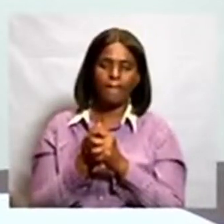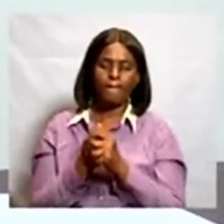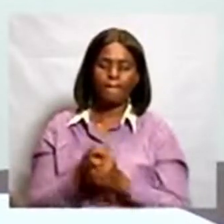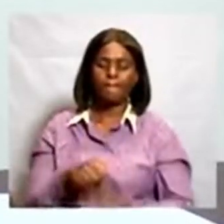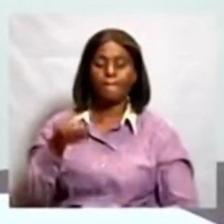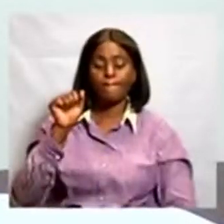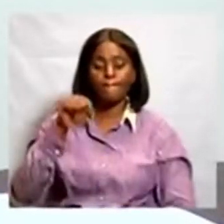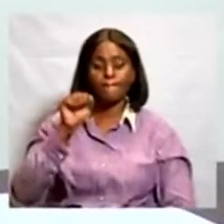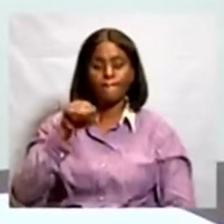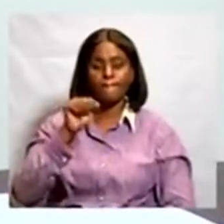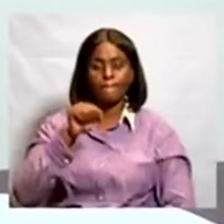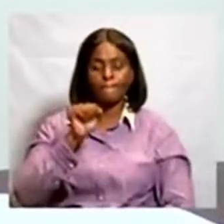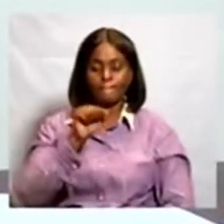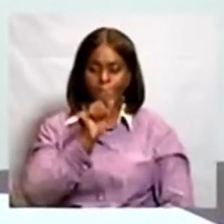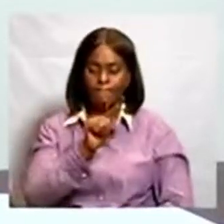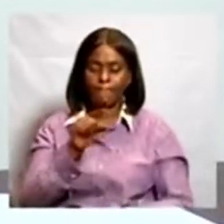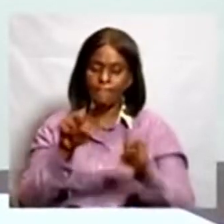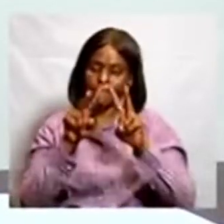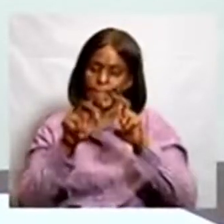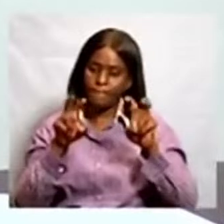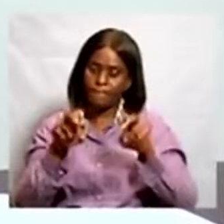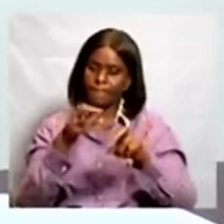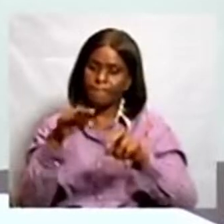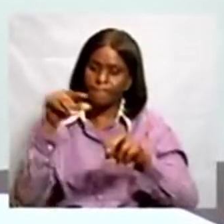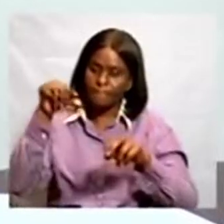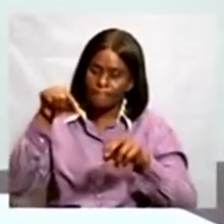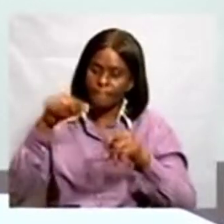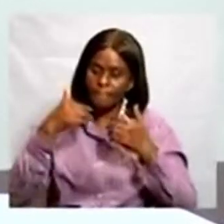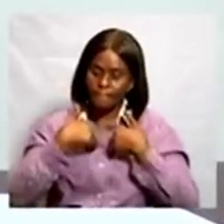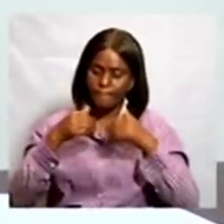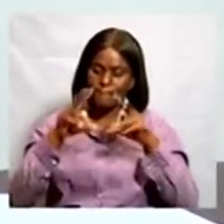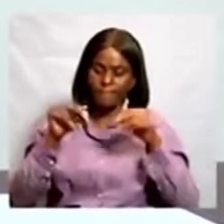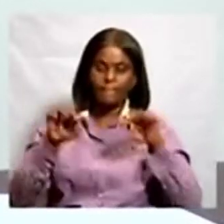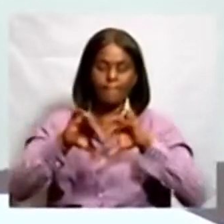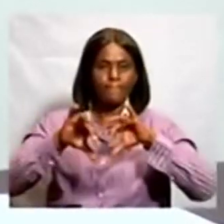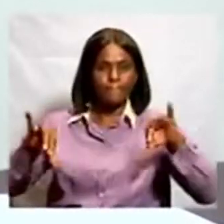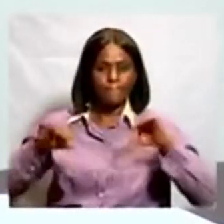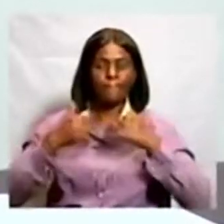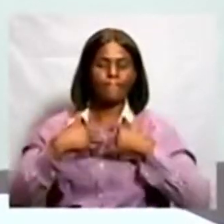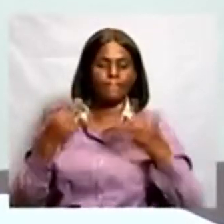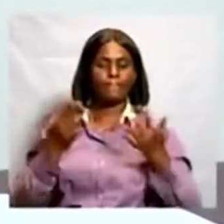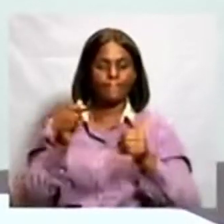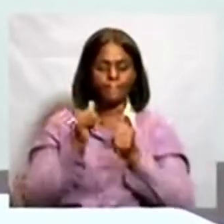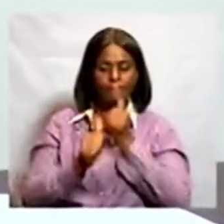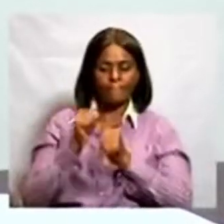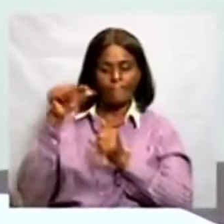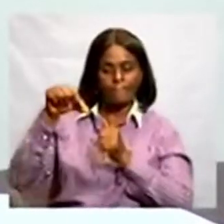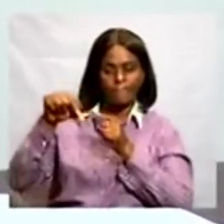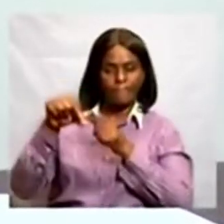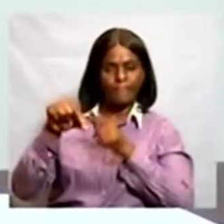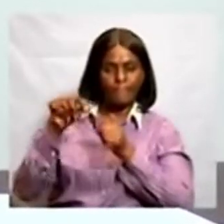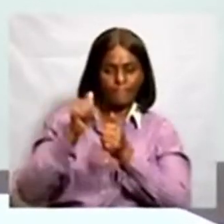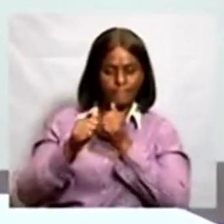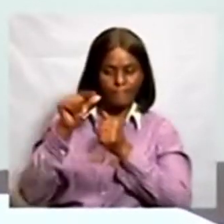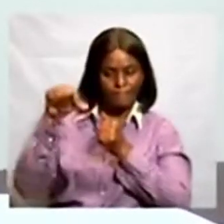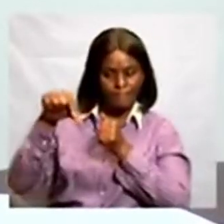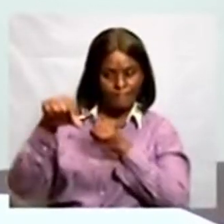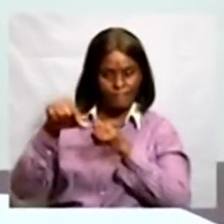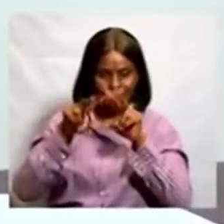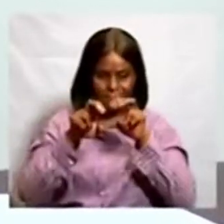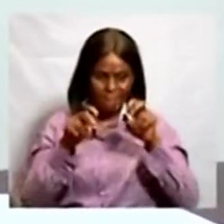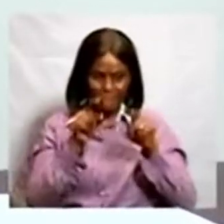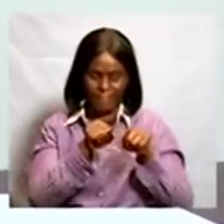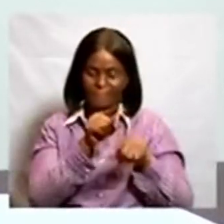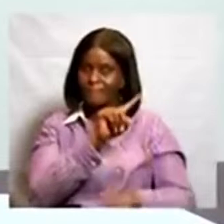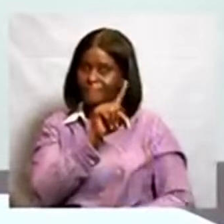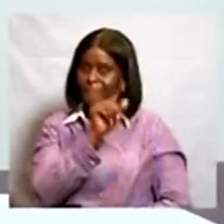Yes, on the verification of qualifications, there is no distinction about which qualifications will be verified by ZACWA.